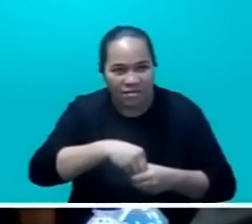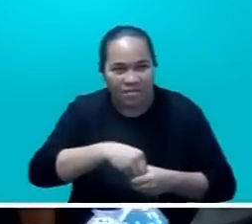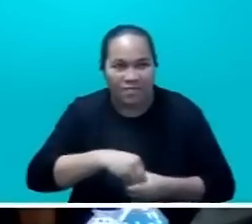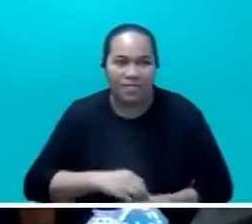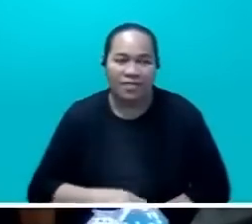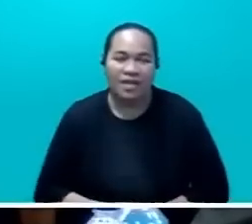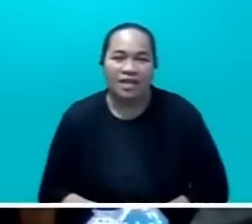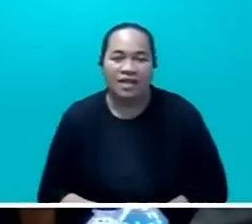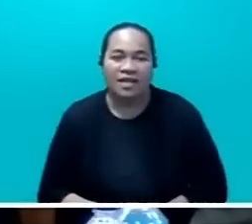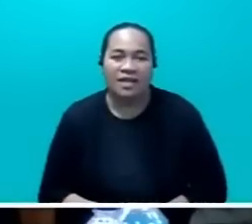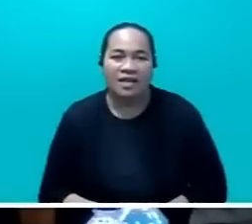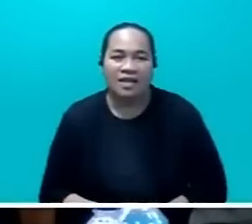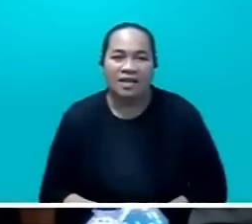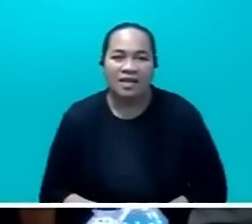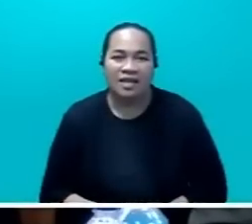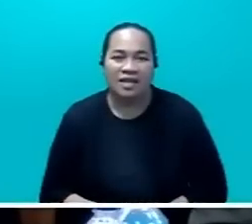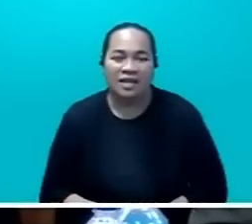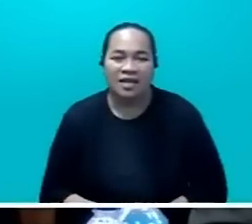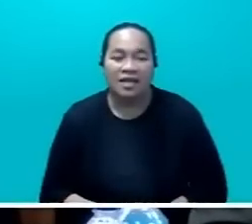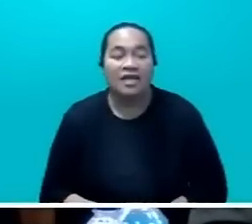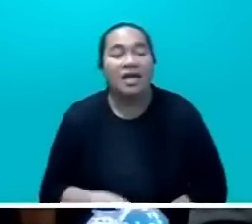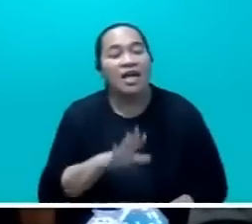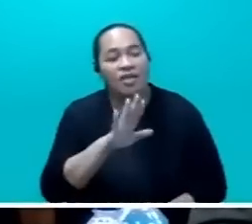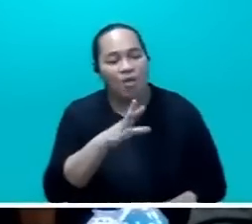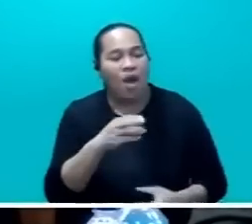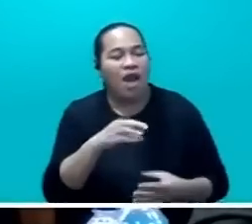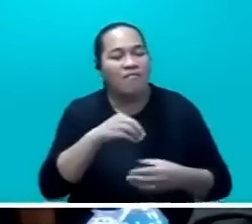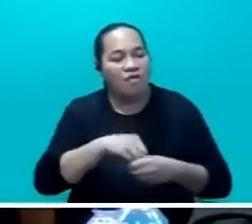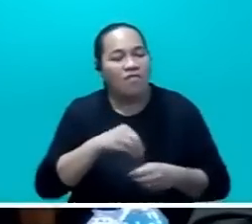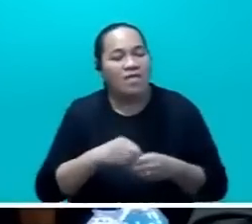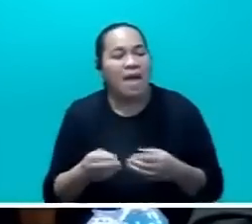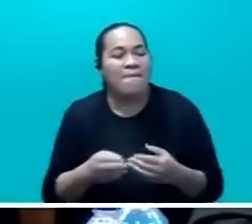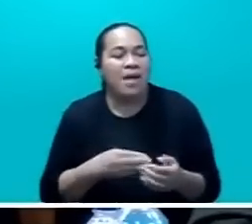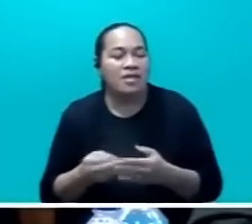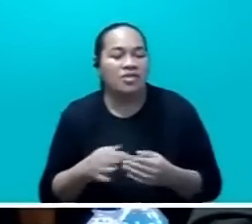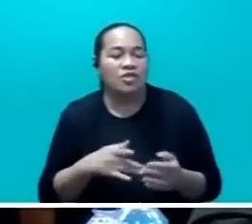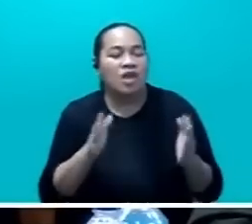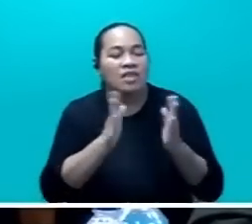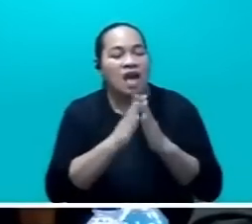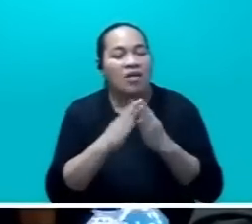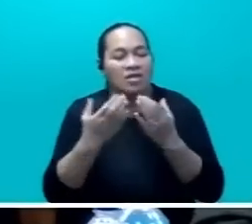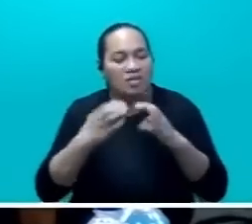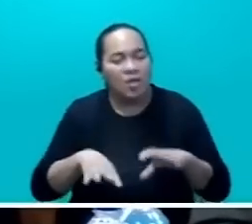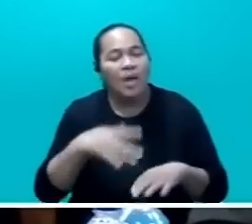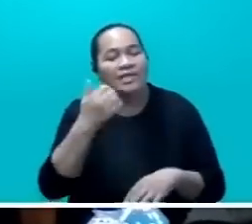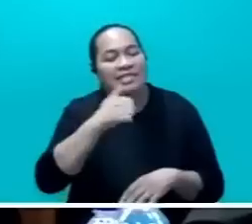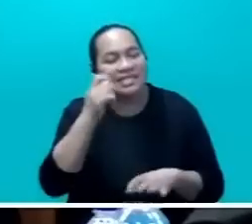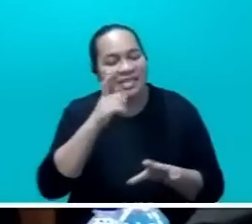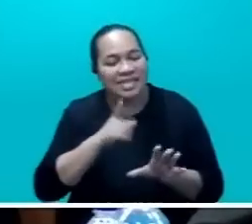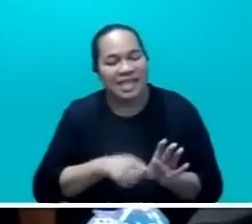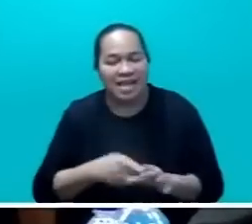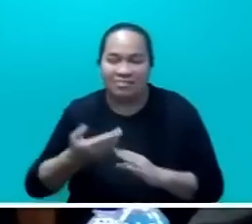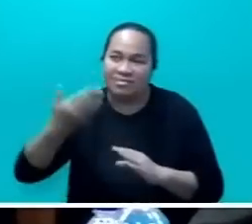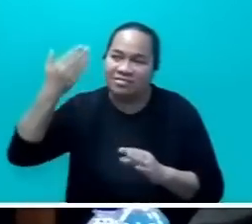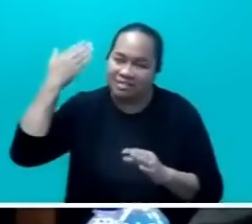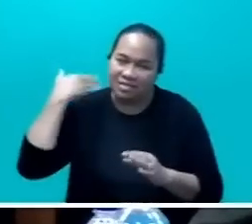was involved in the management of municipal councils for the last 16 years.